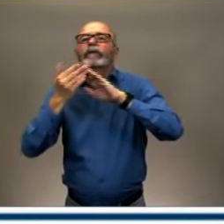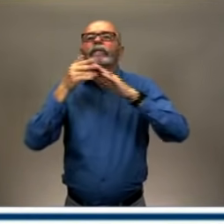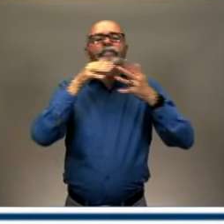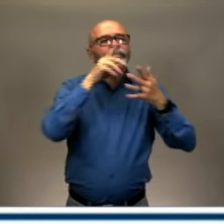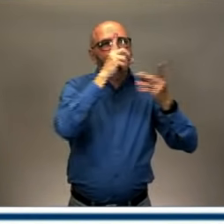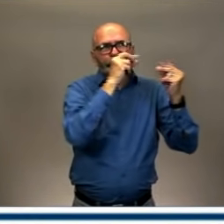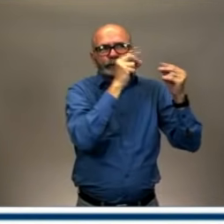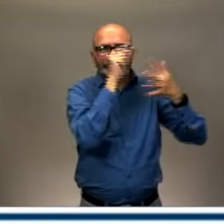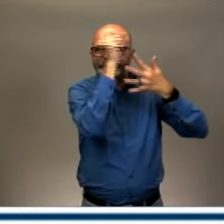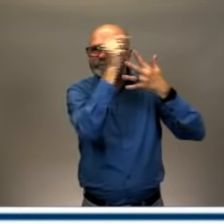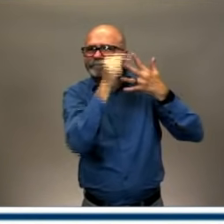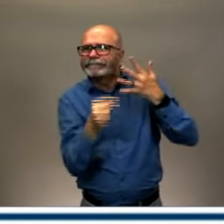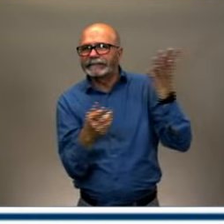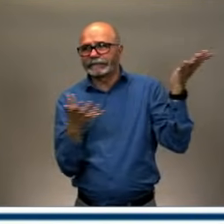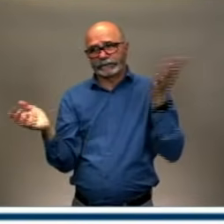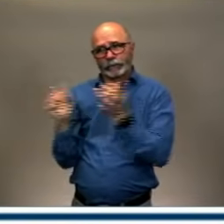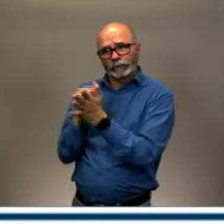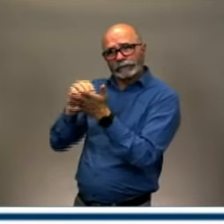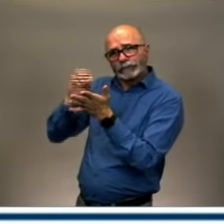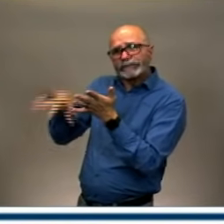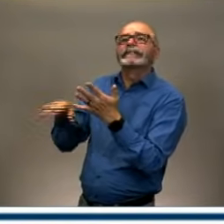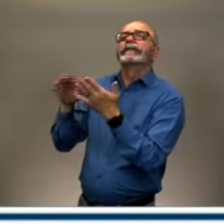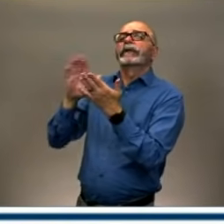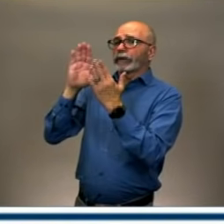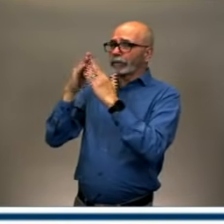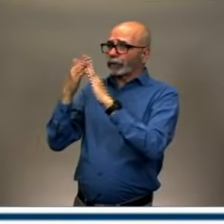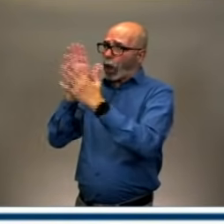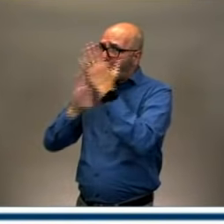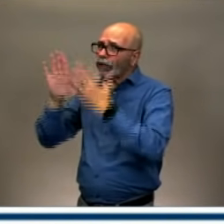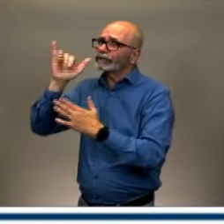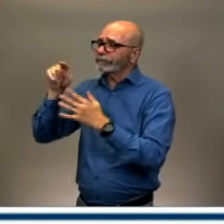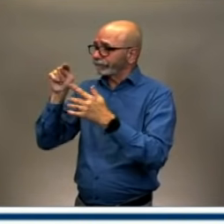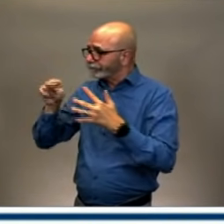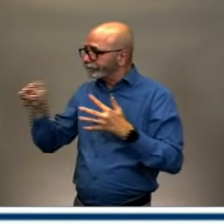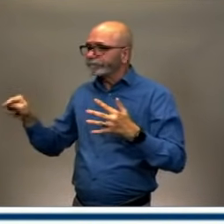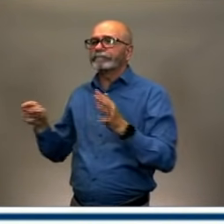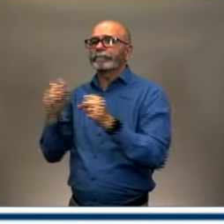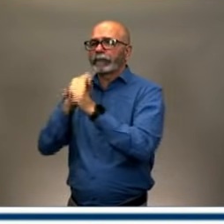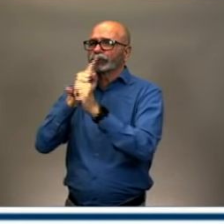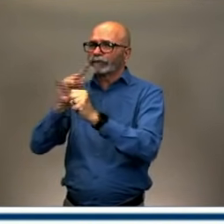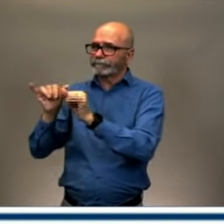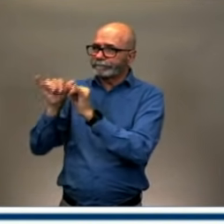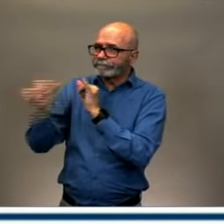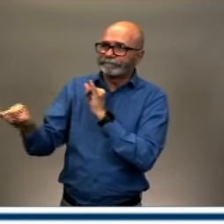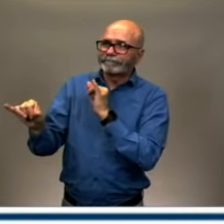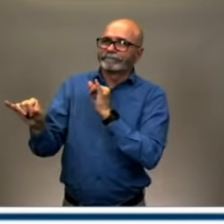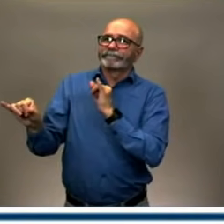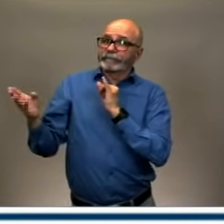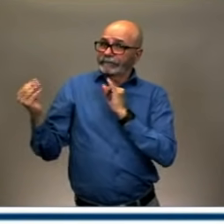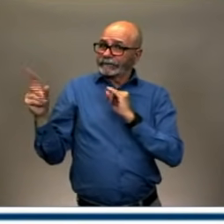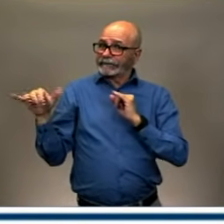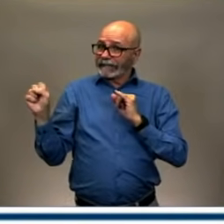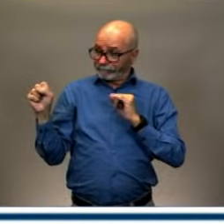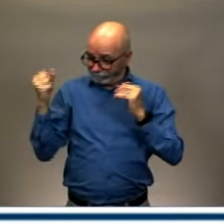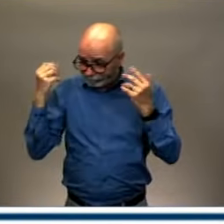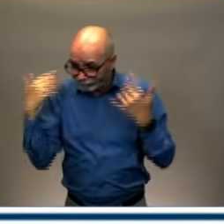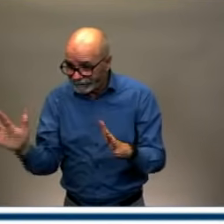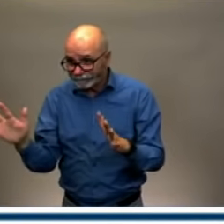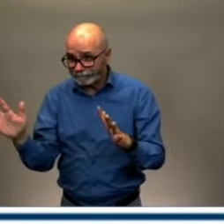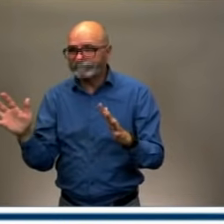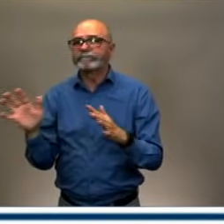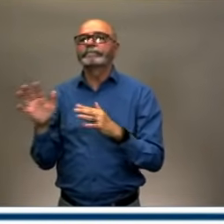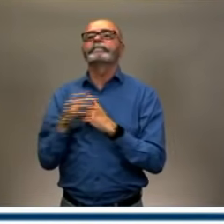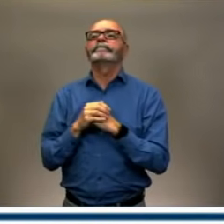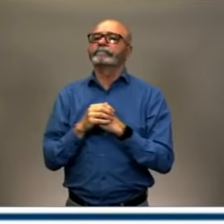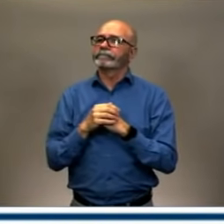and student associations to make sure that this can happen. And during that 14-day isolation period, we are